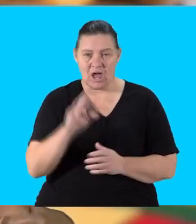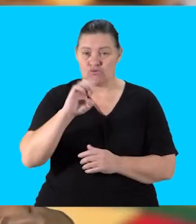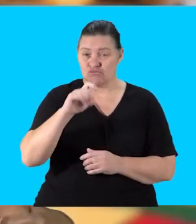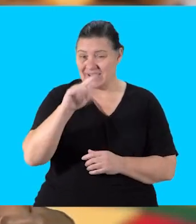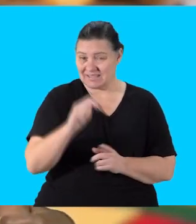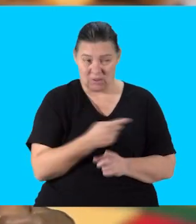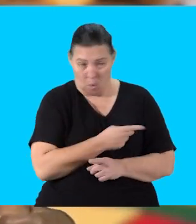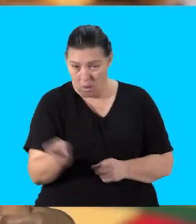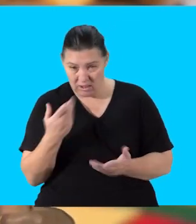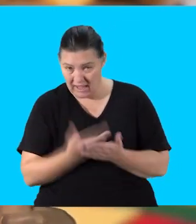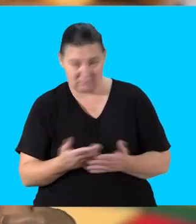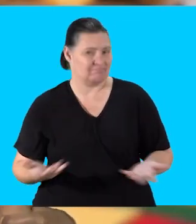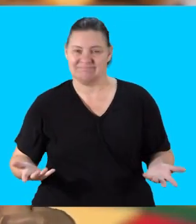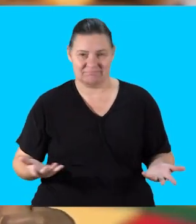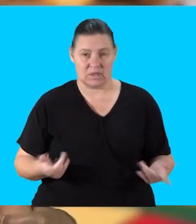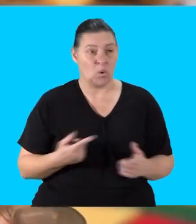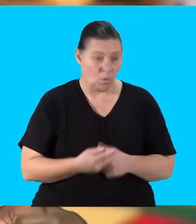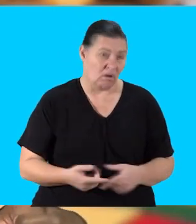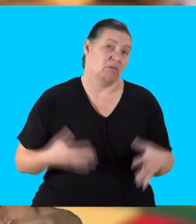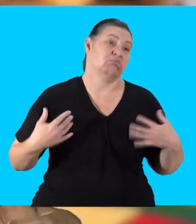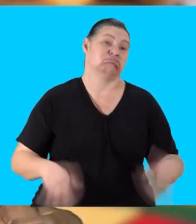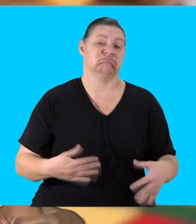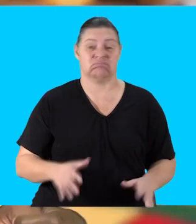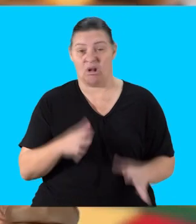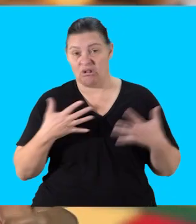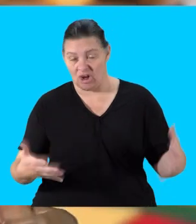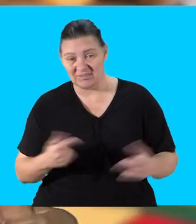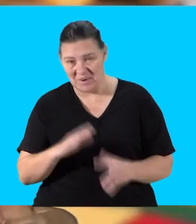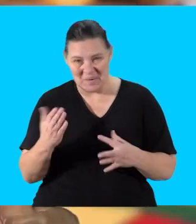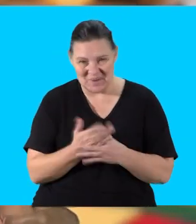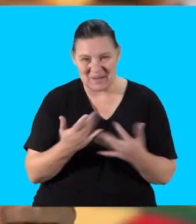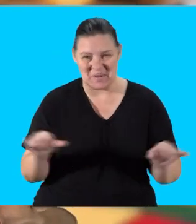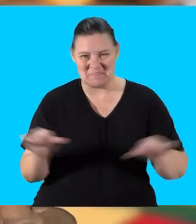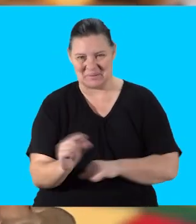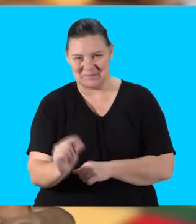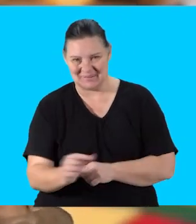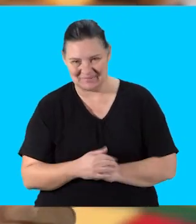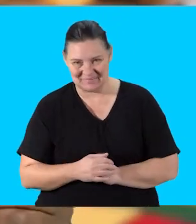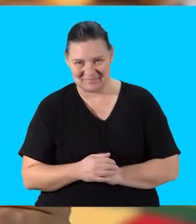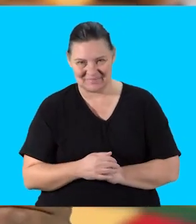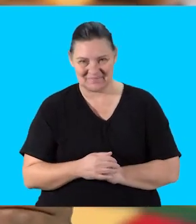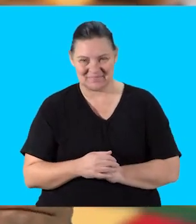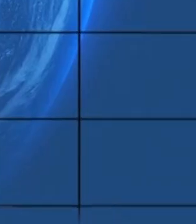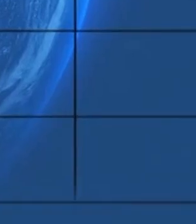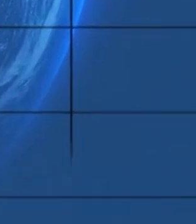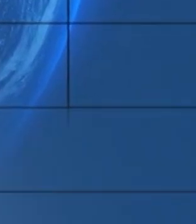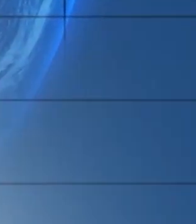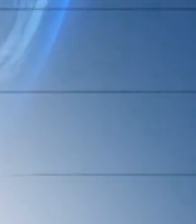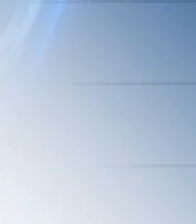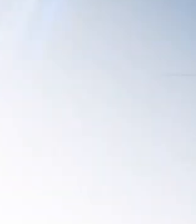rust. Phew, that was a mouthful. Let's quickly take an ad break, and then we'll come back. See you after this.